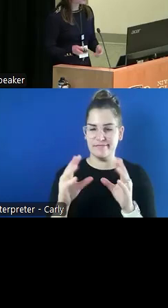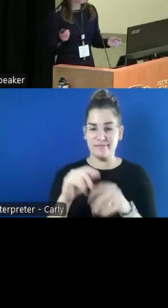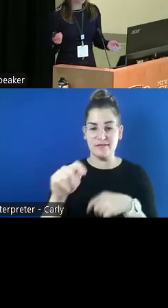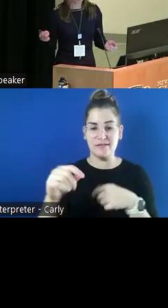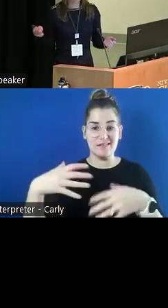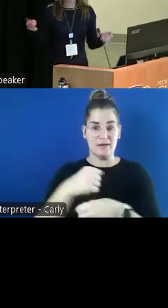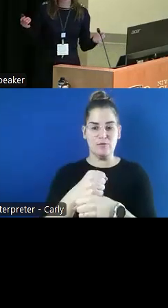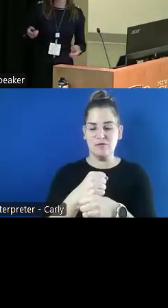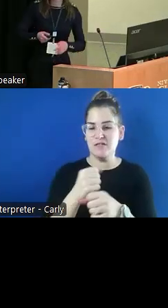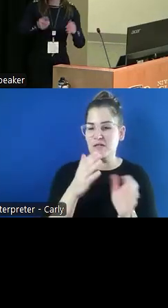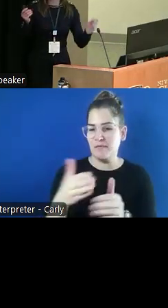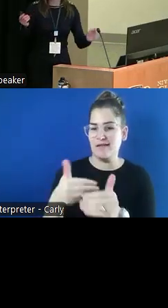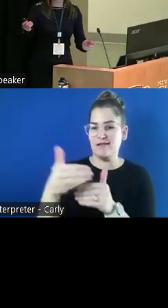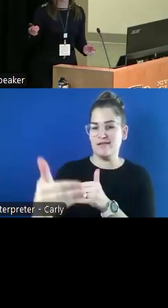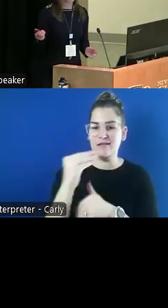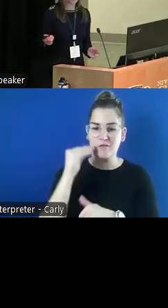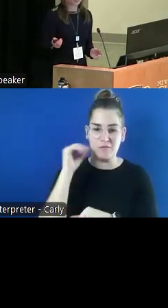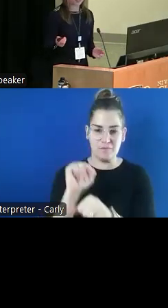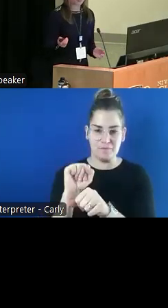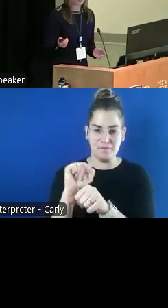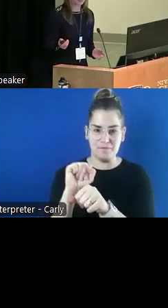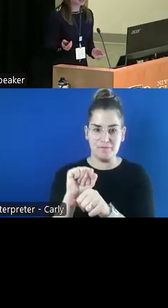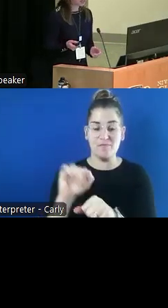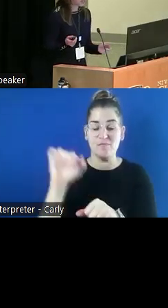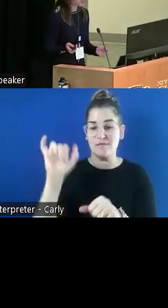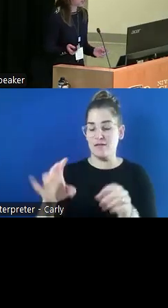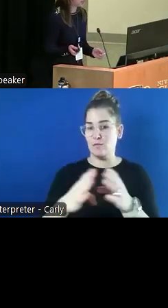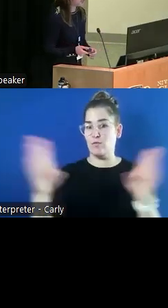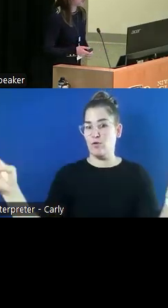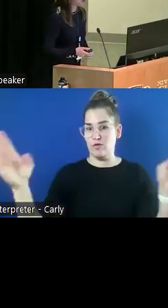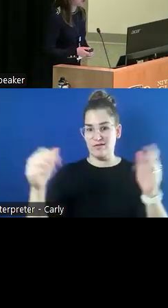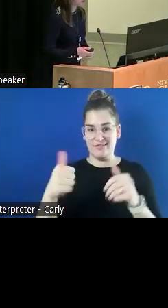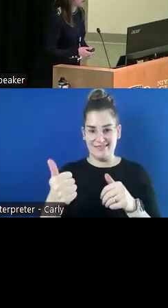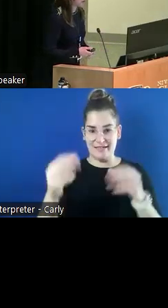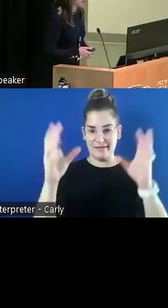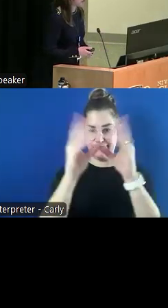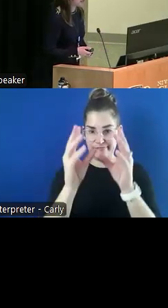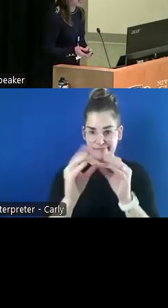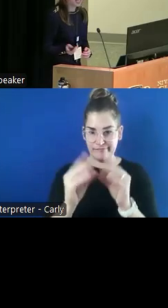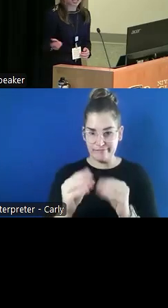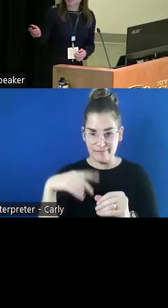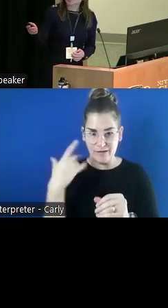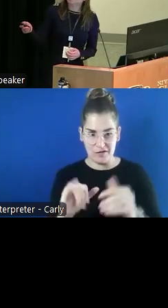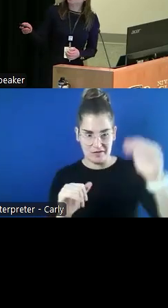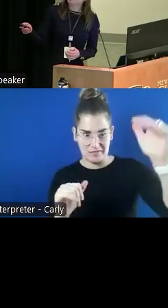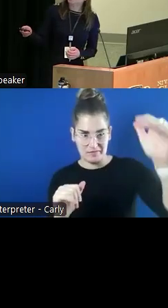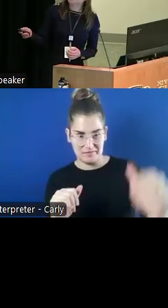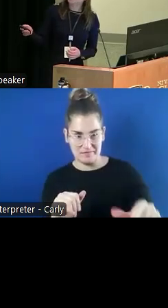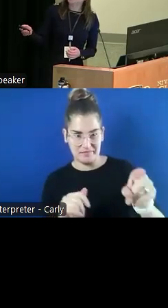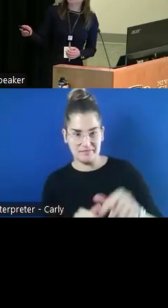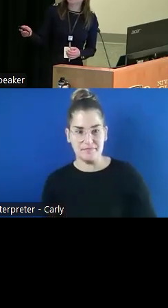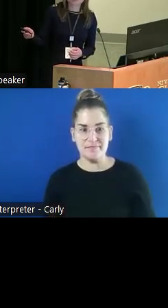So this is a broad overview of what the 10-session therapy program looks like. The first